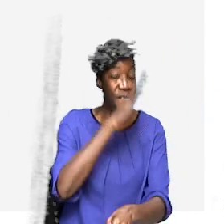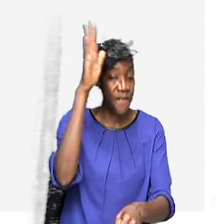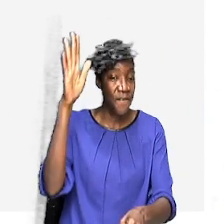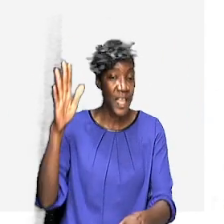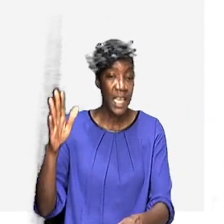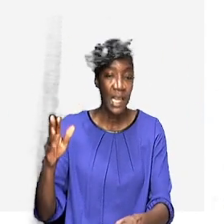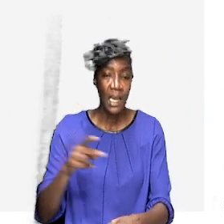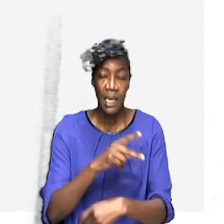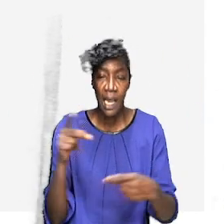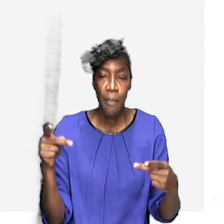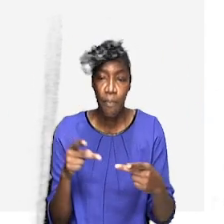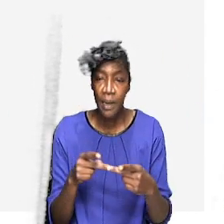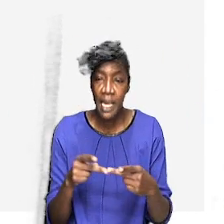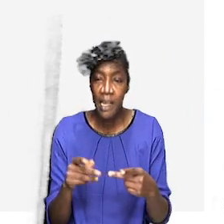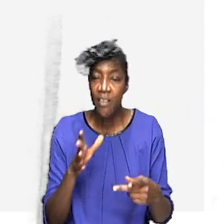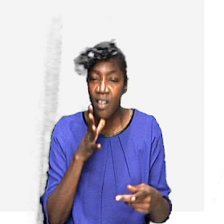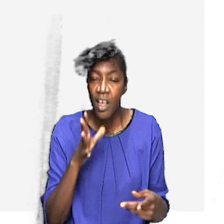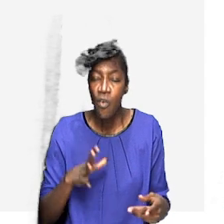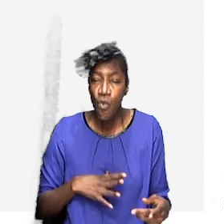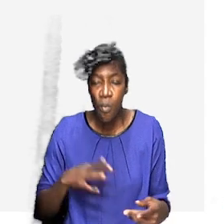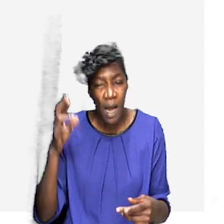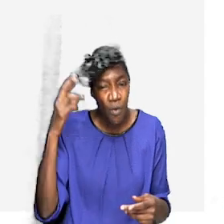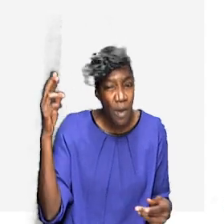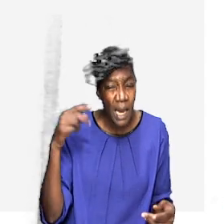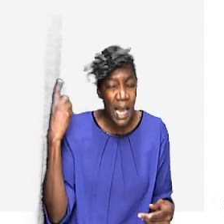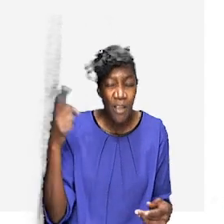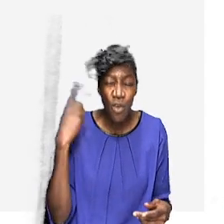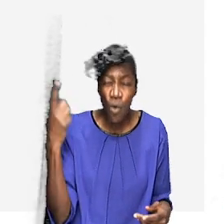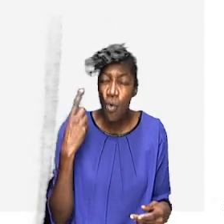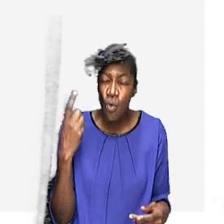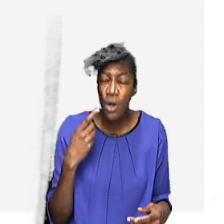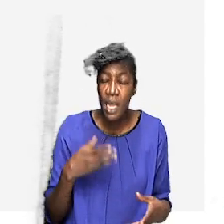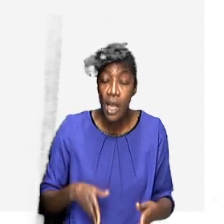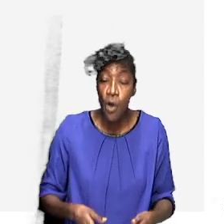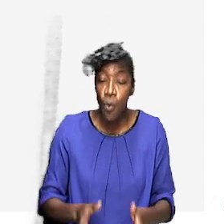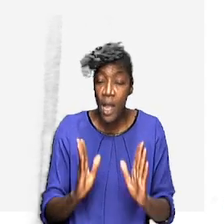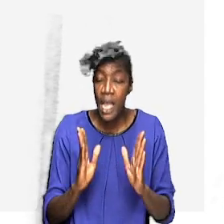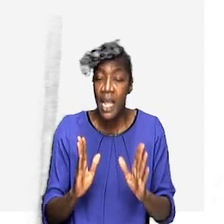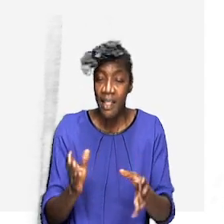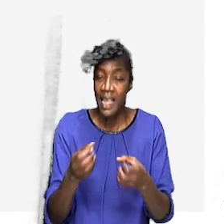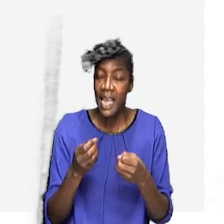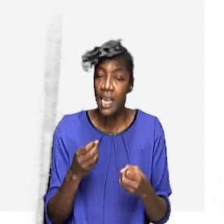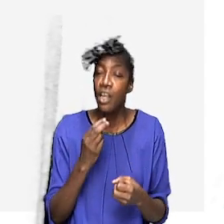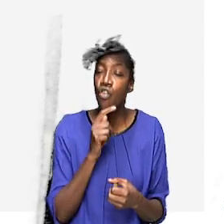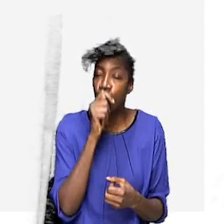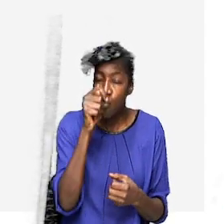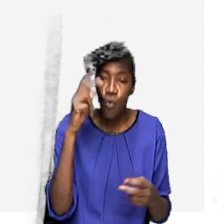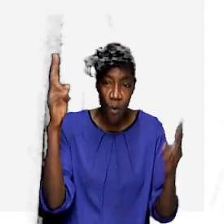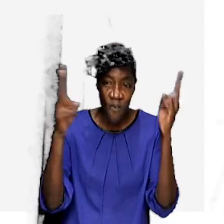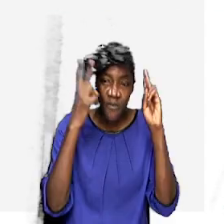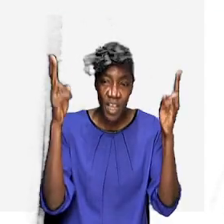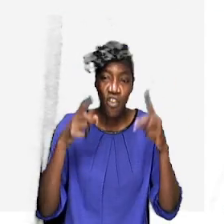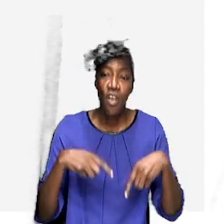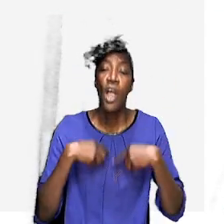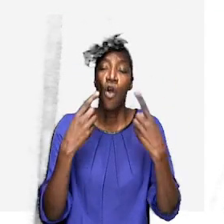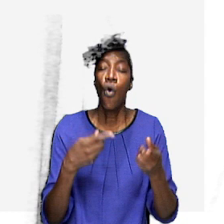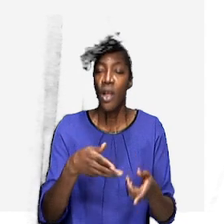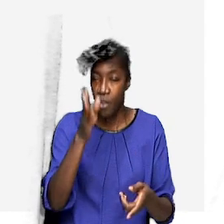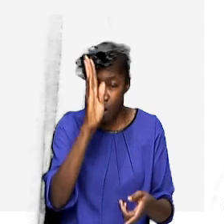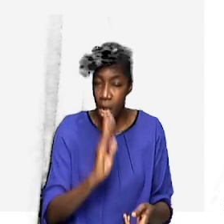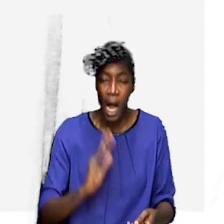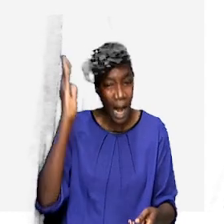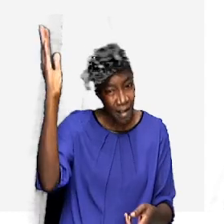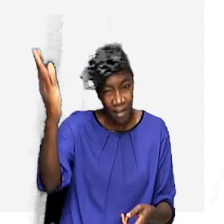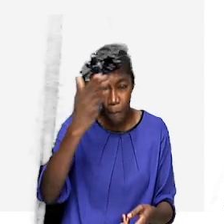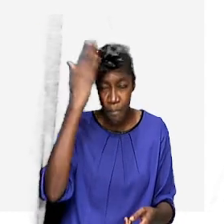she realized that, look, the only way I can get the true victory is by me getting into the presence of Almighty God. And she did what is required. And she